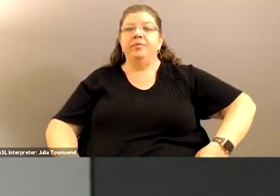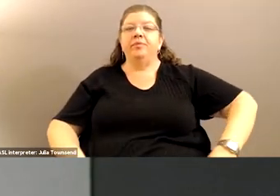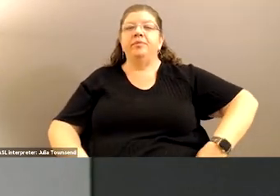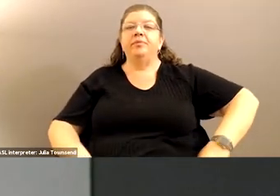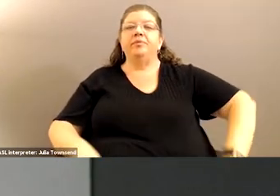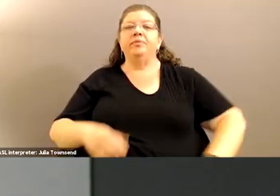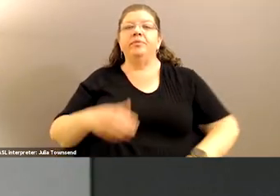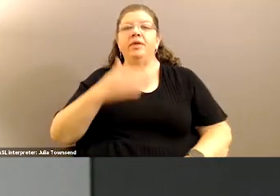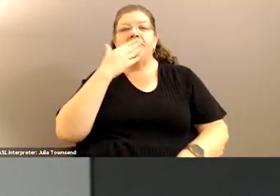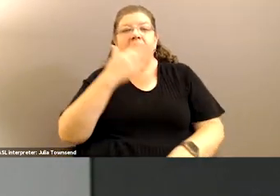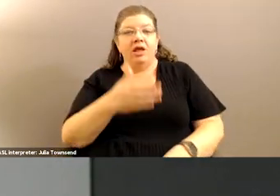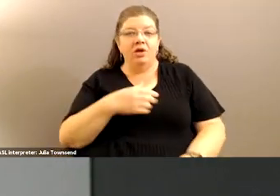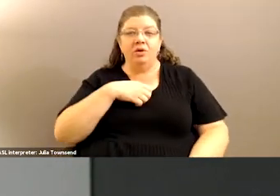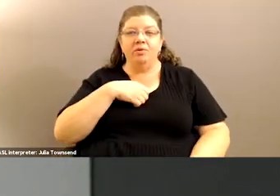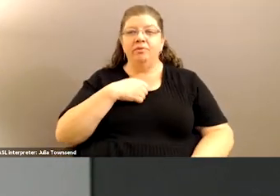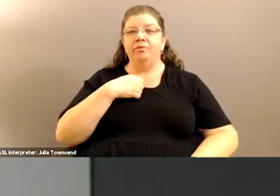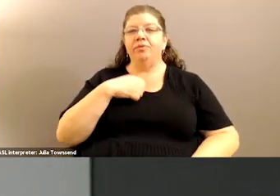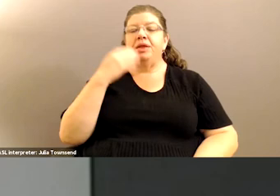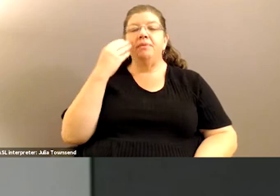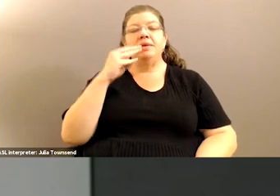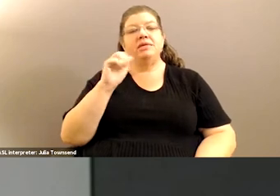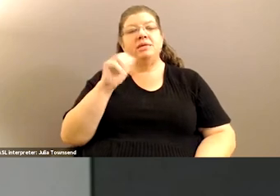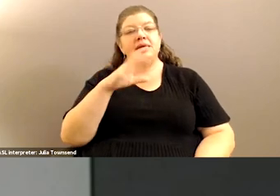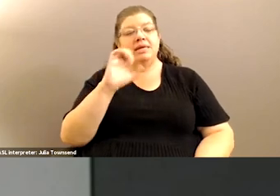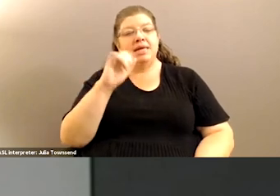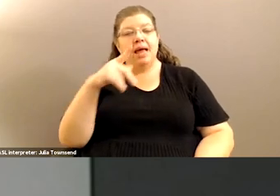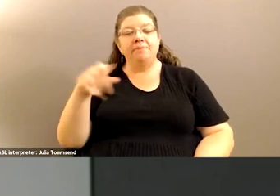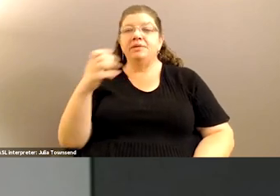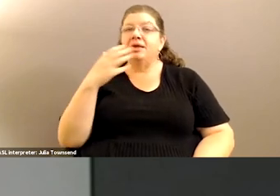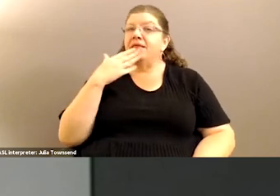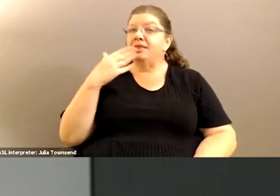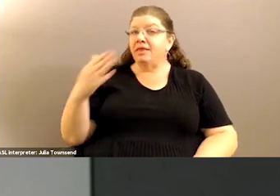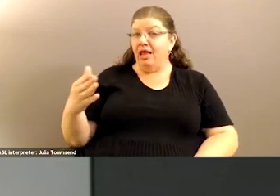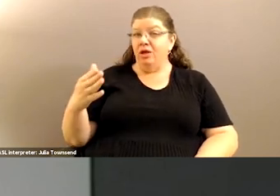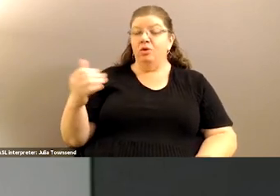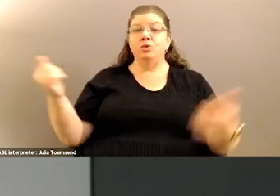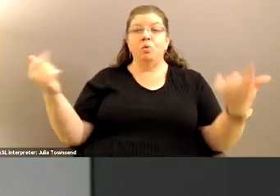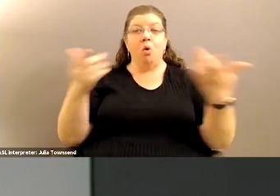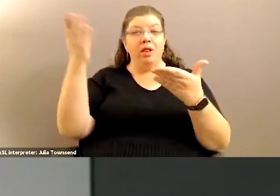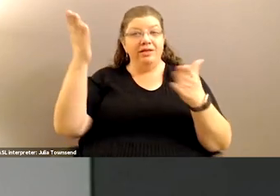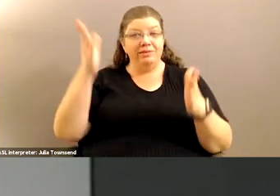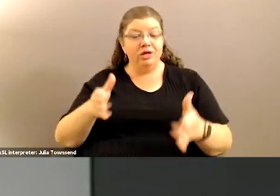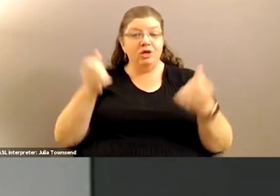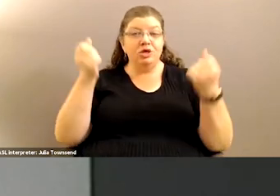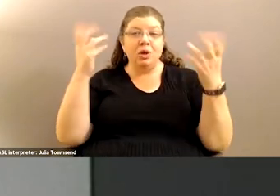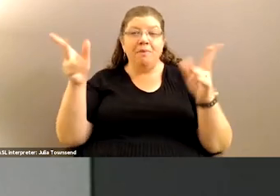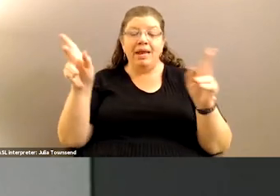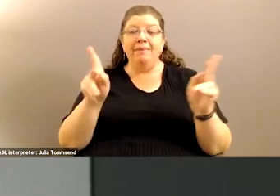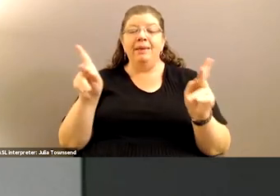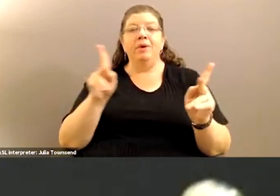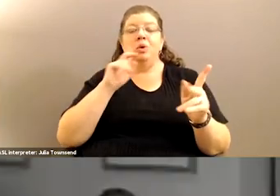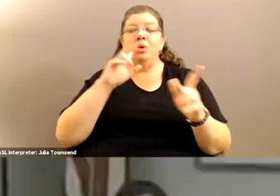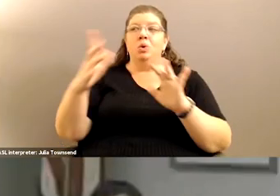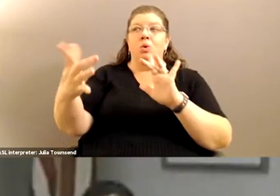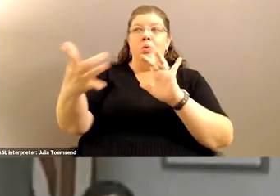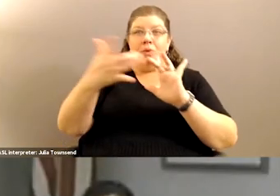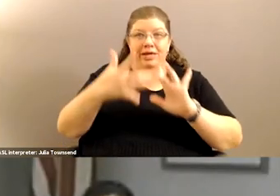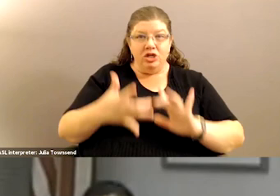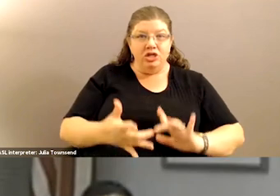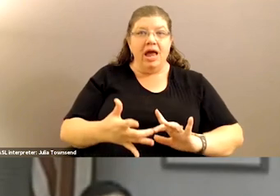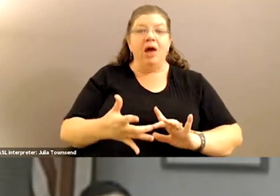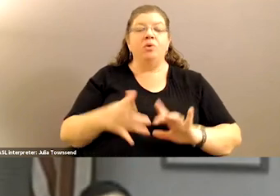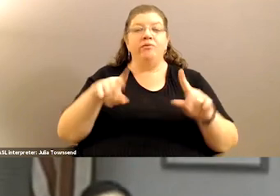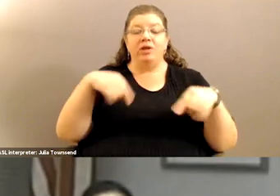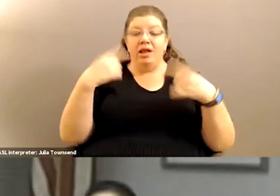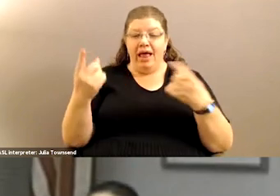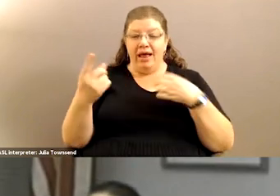thank you miss capps well thank you uh to all of our speakers and to so many people who reached out over the